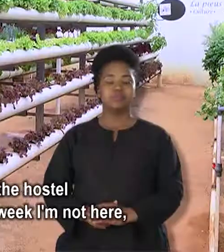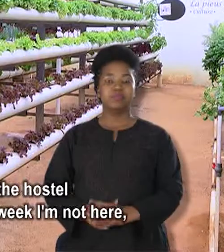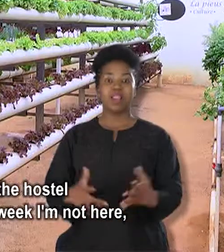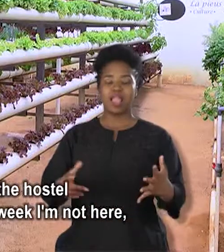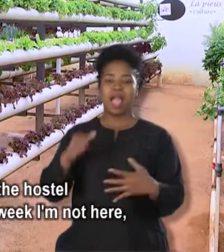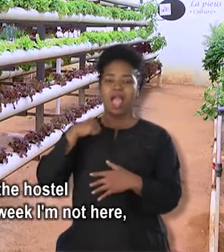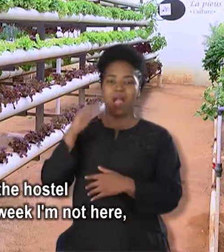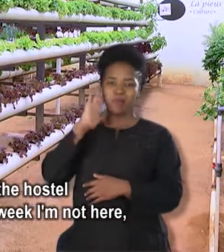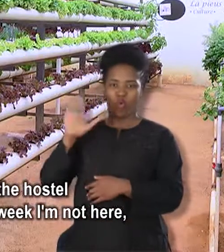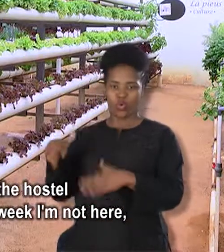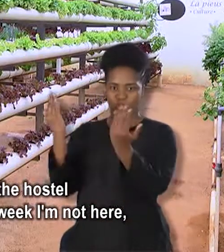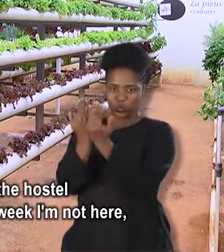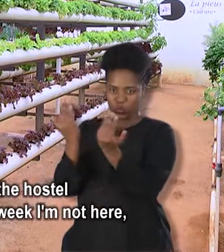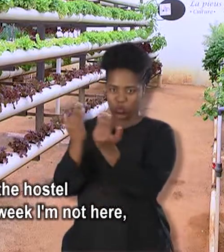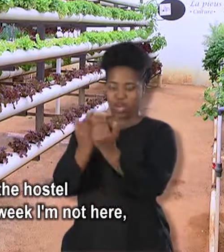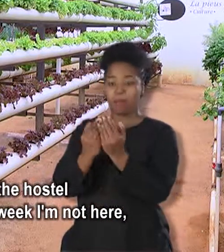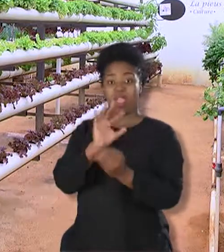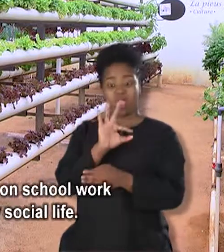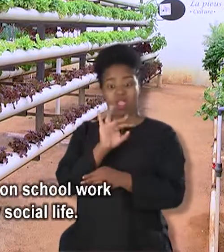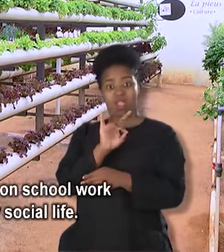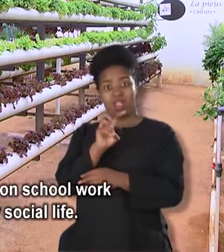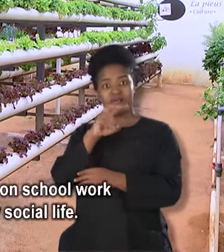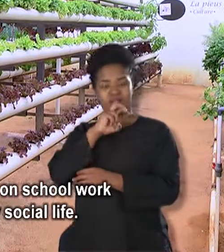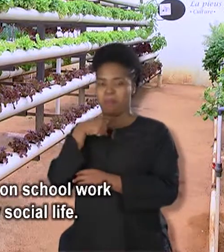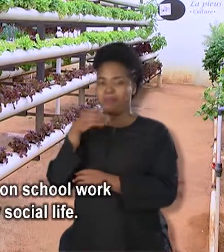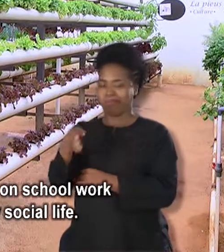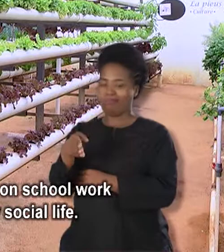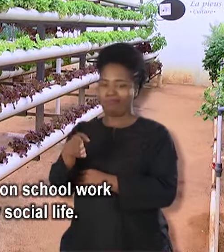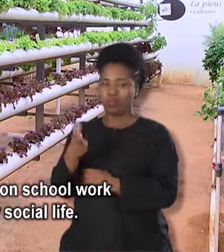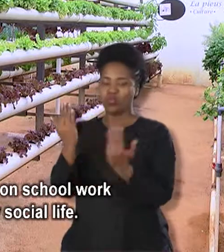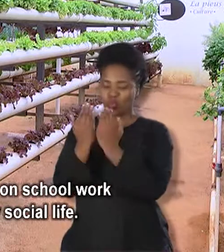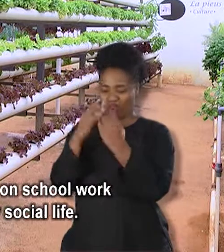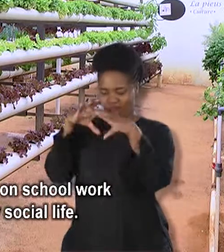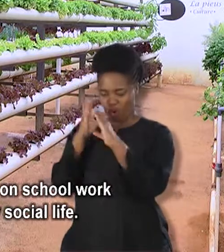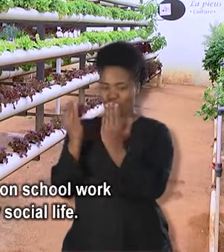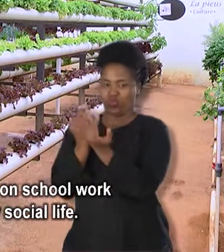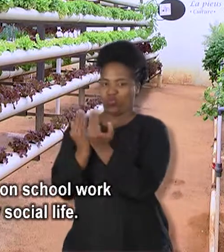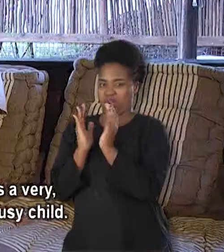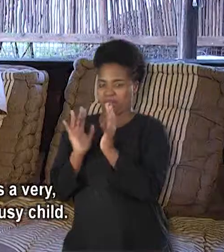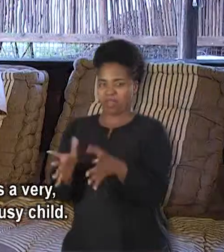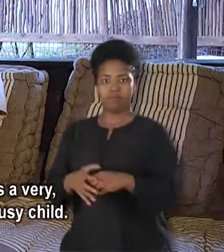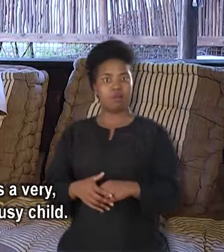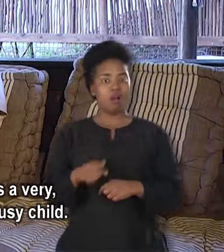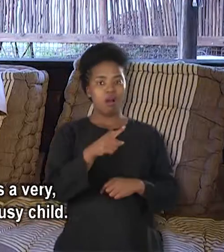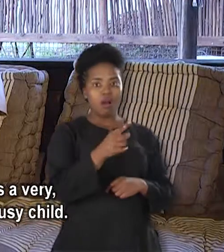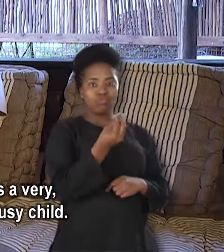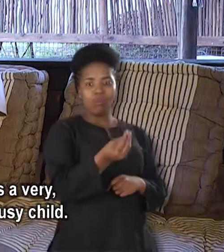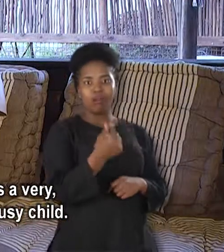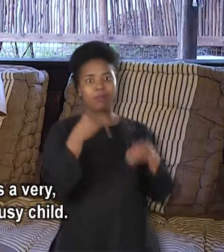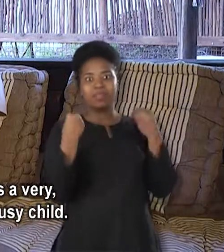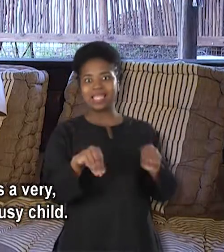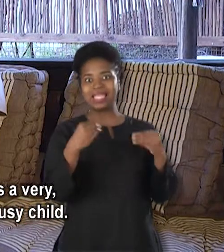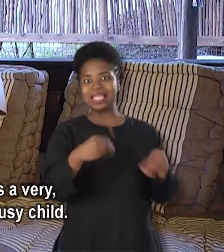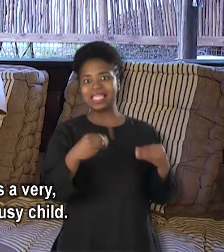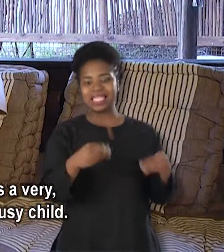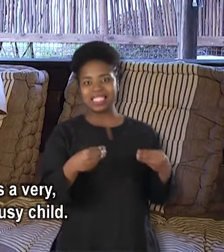I am in the hostel. So during the week I am not here. At school I just focus on school work and social life and so. She is a very, very,